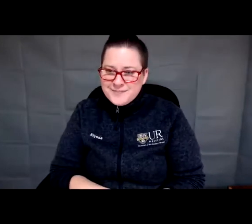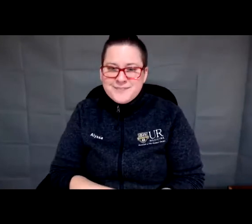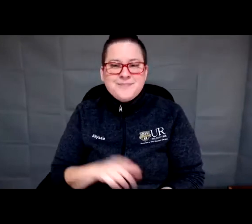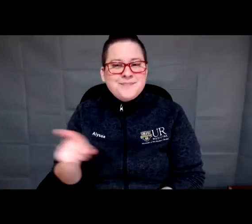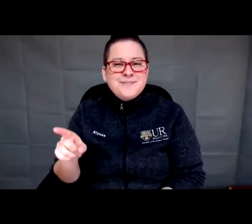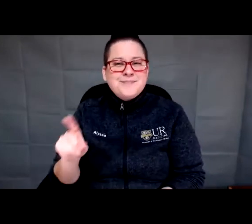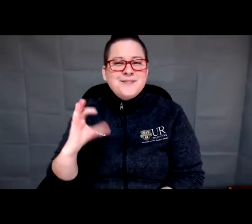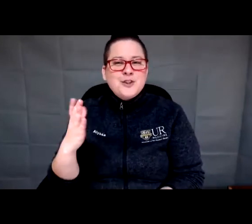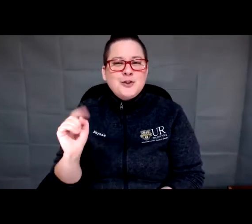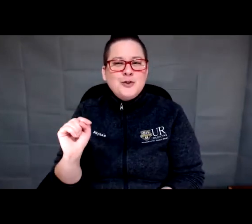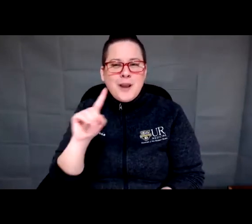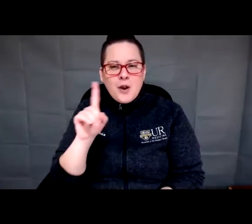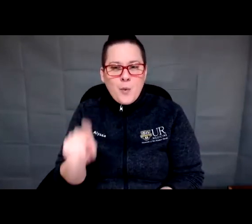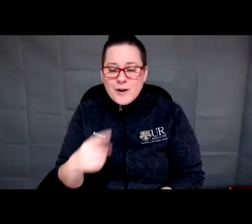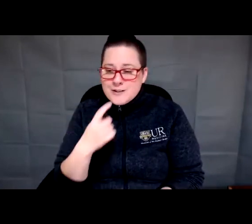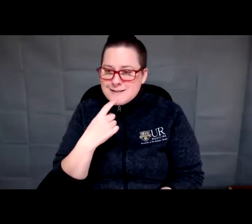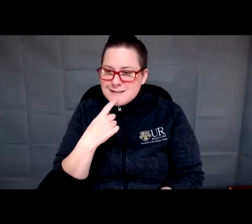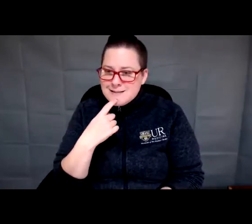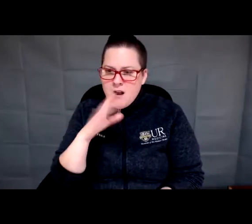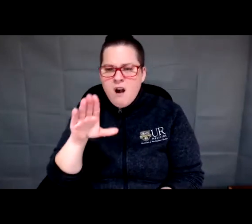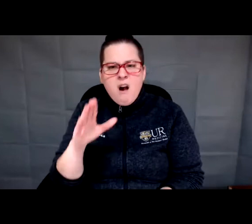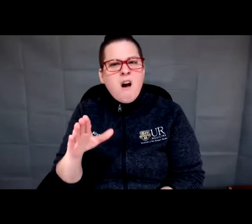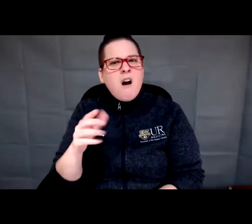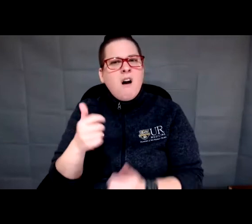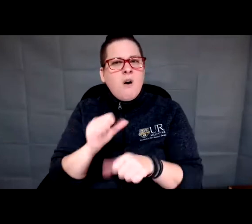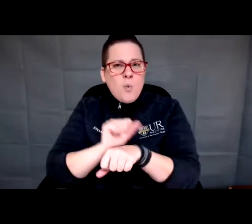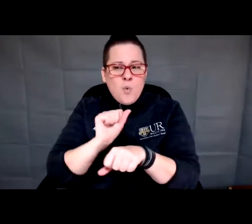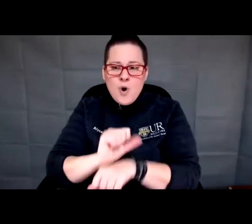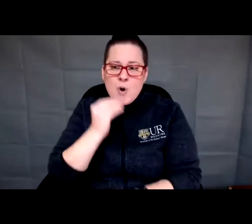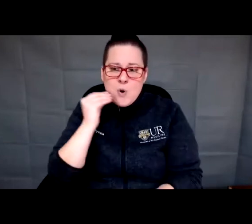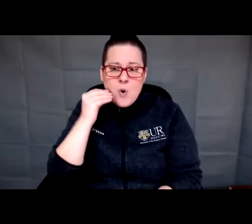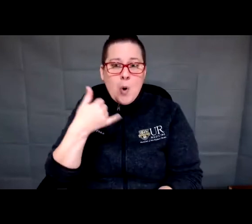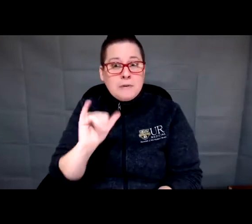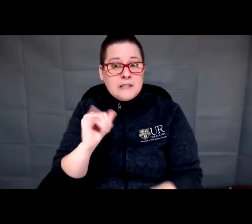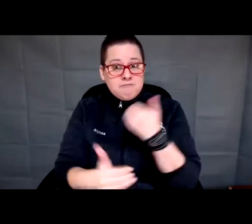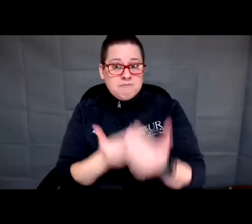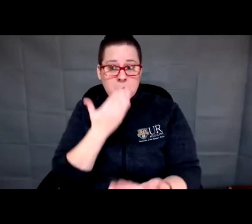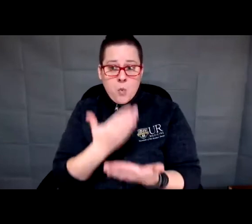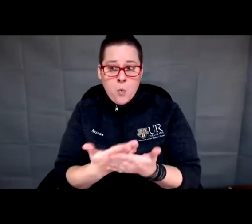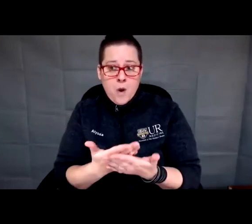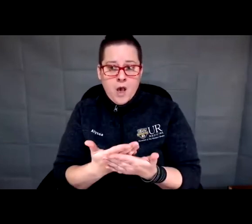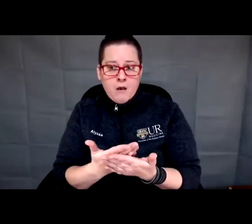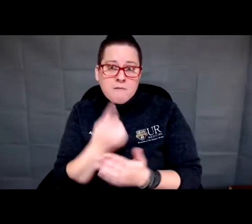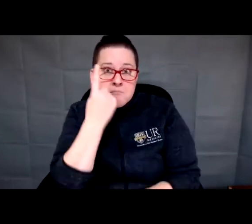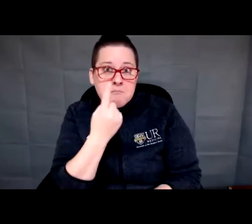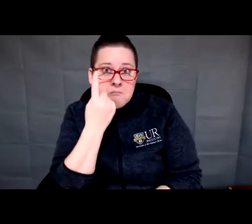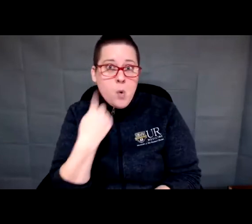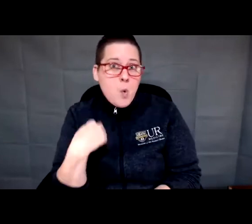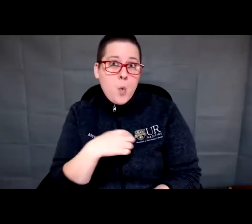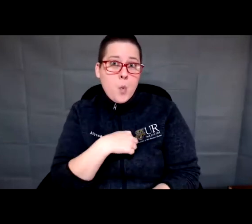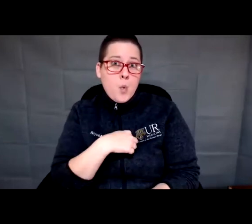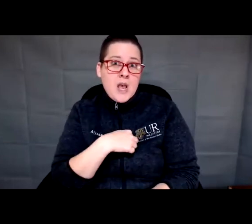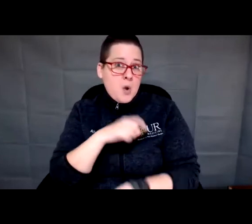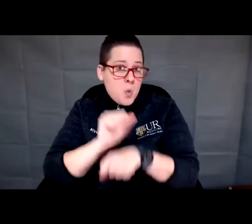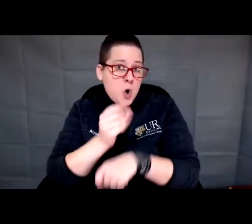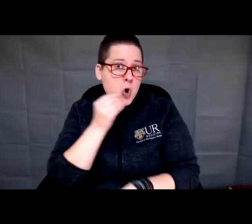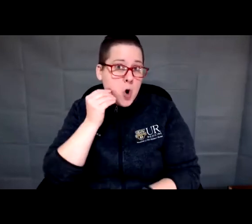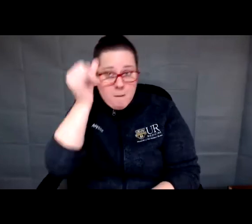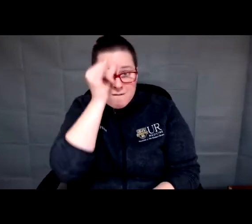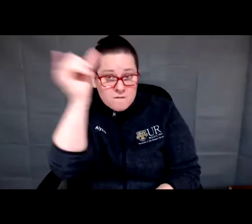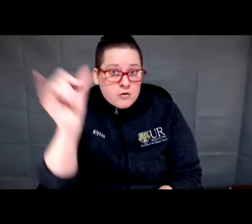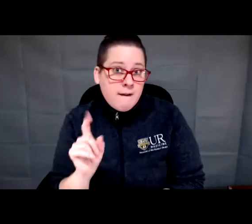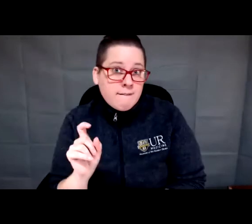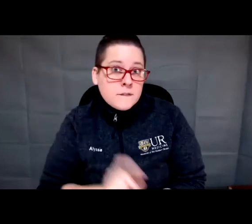chat. The question is, since remote working seems to be going so well, is it being considered to keep this as a permanent way of